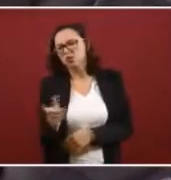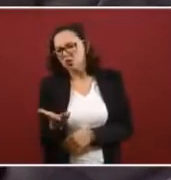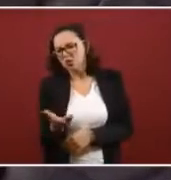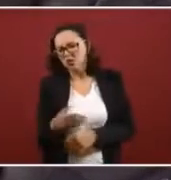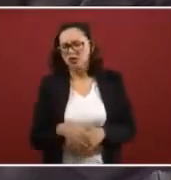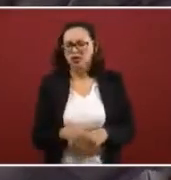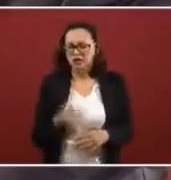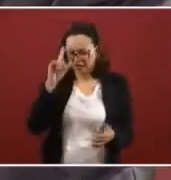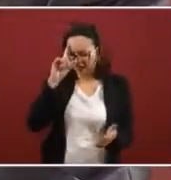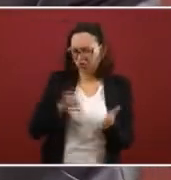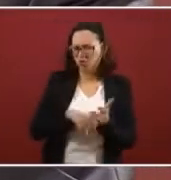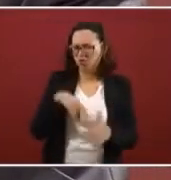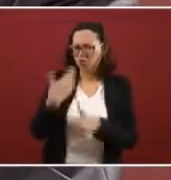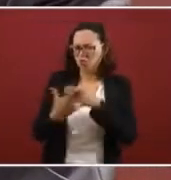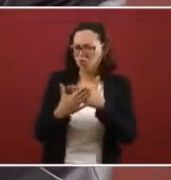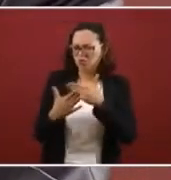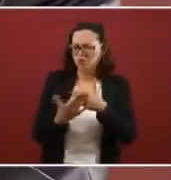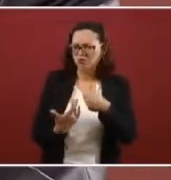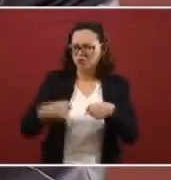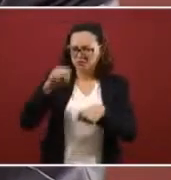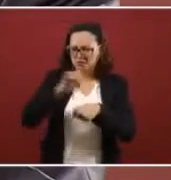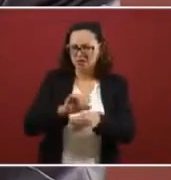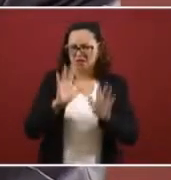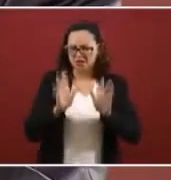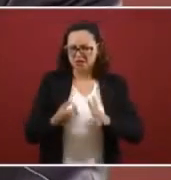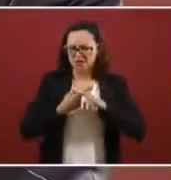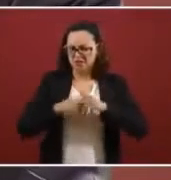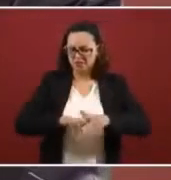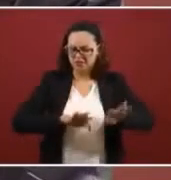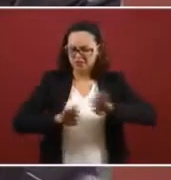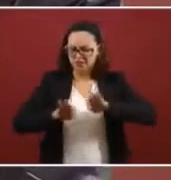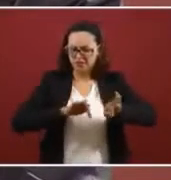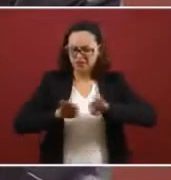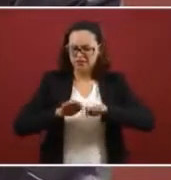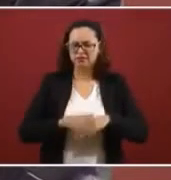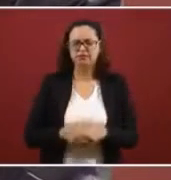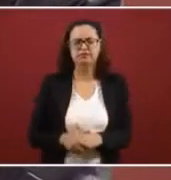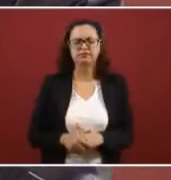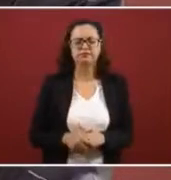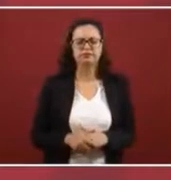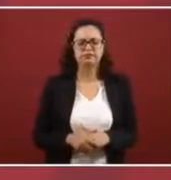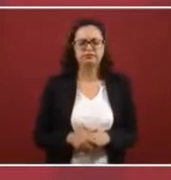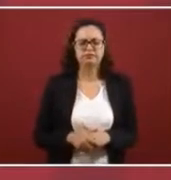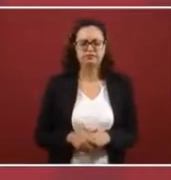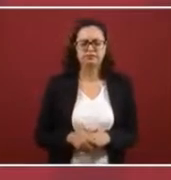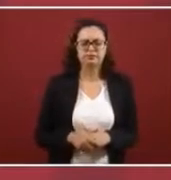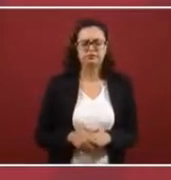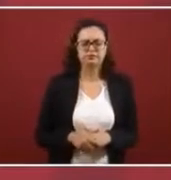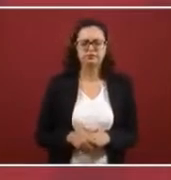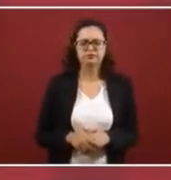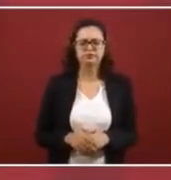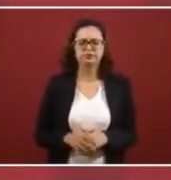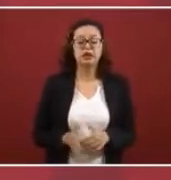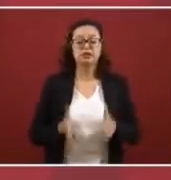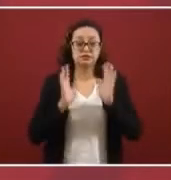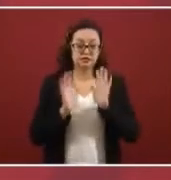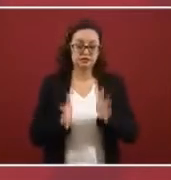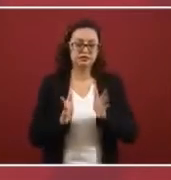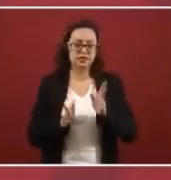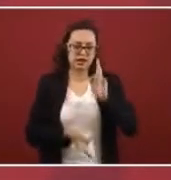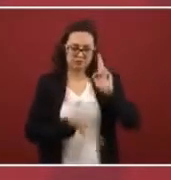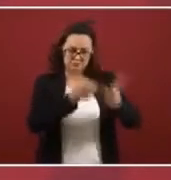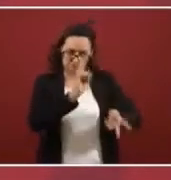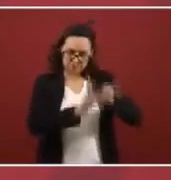solicitation. La semana próxima, I believe that next week, and hemos hablado con ellos, we have talked with